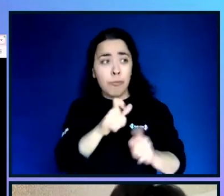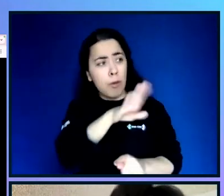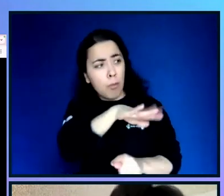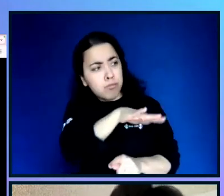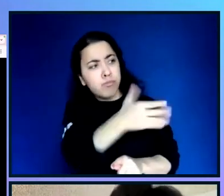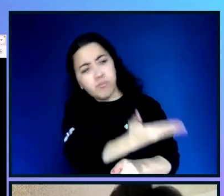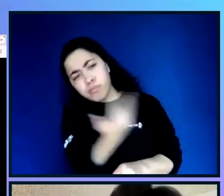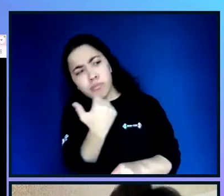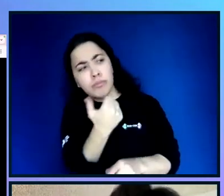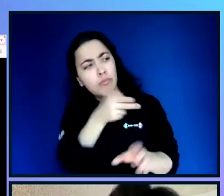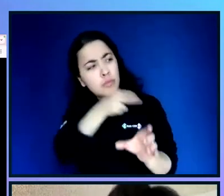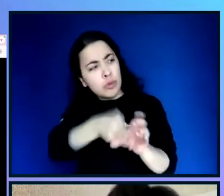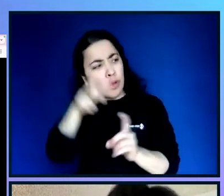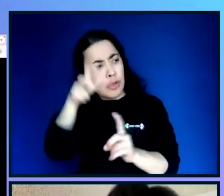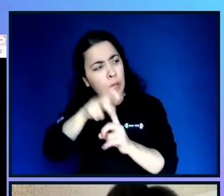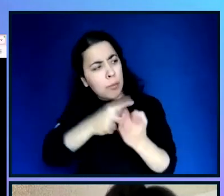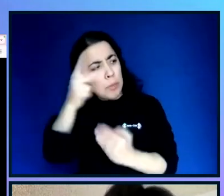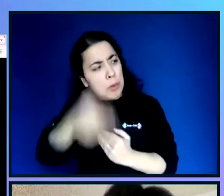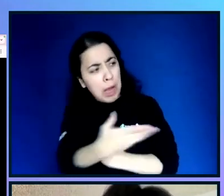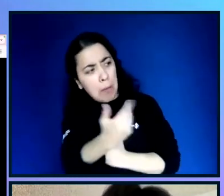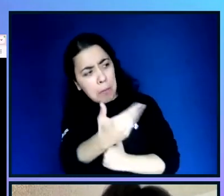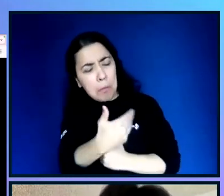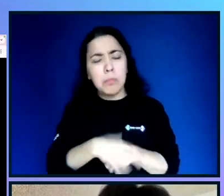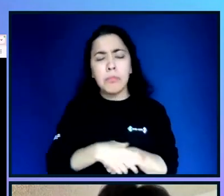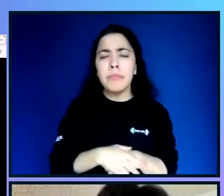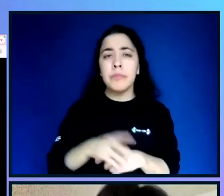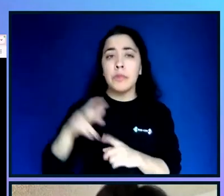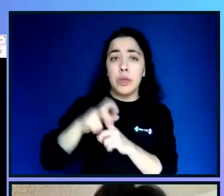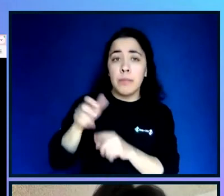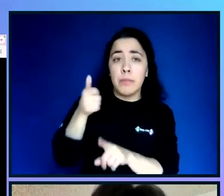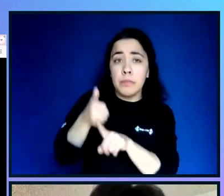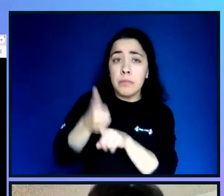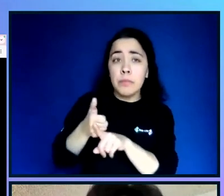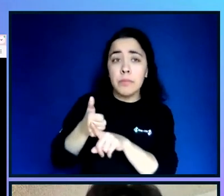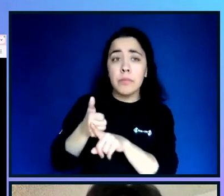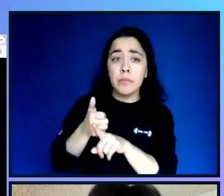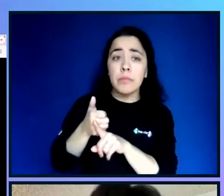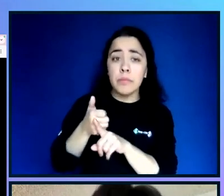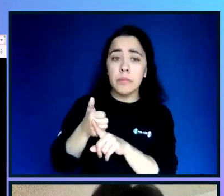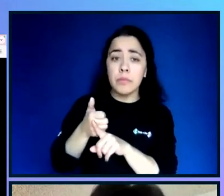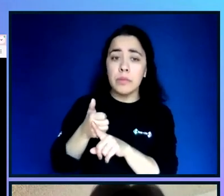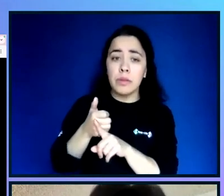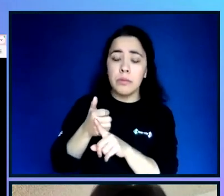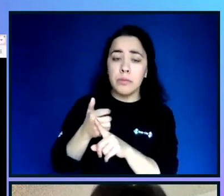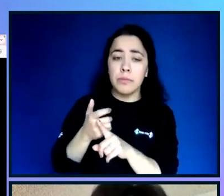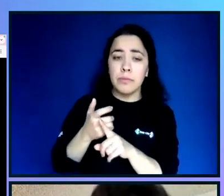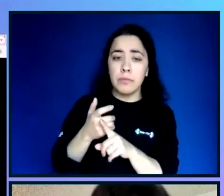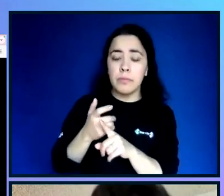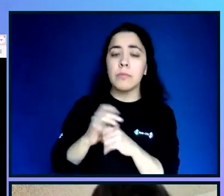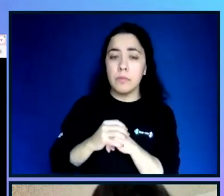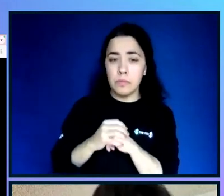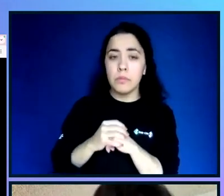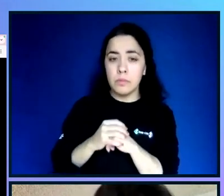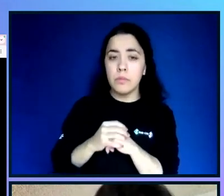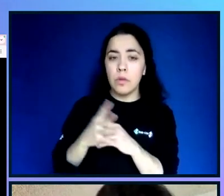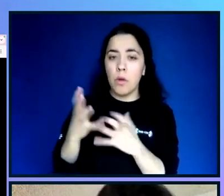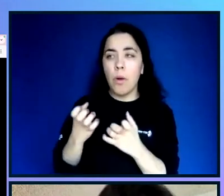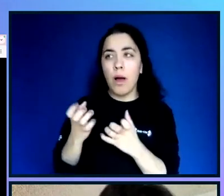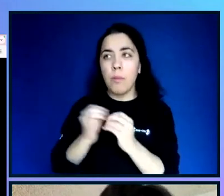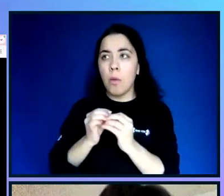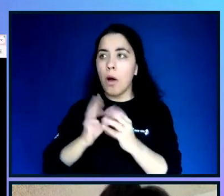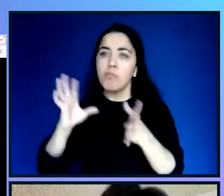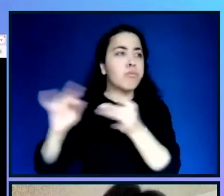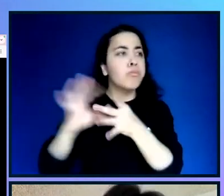champions program. Champions are also becoming voices for accessible content and more accessible training.